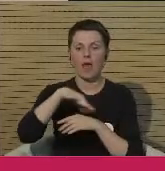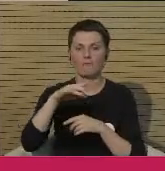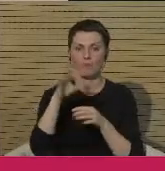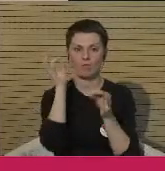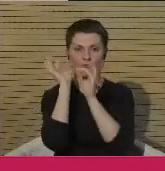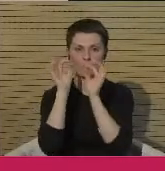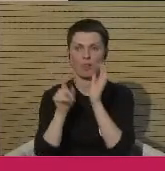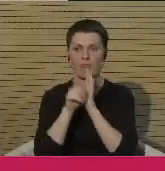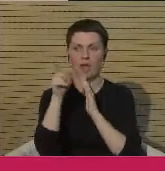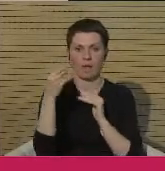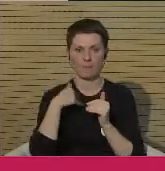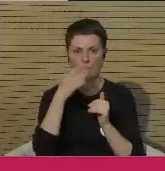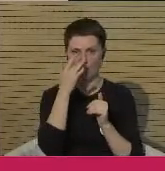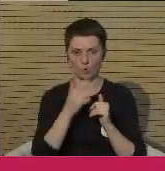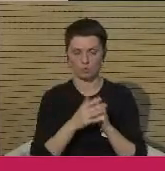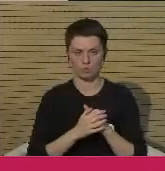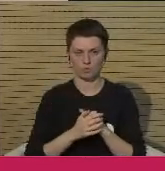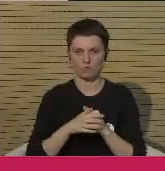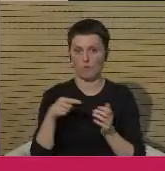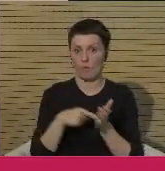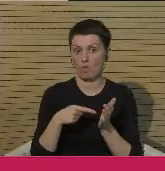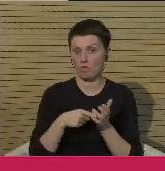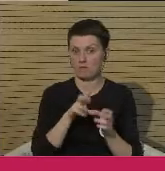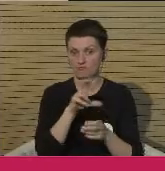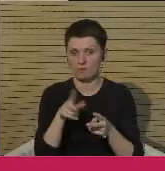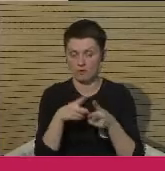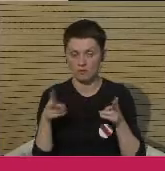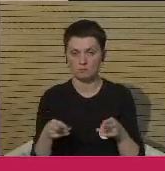and the internet and